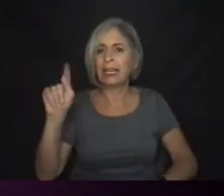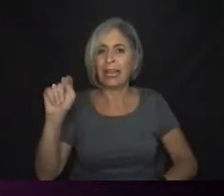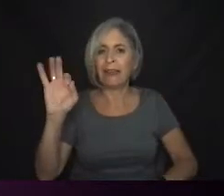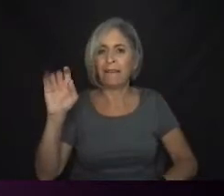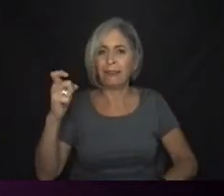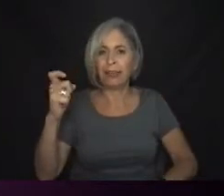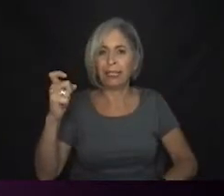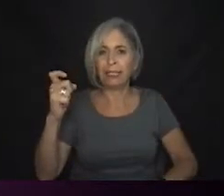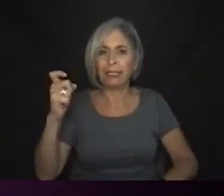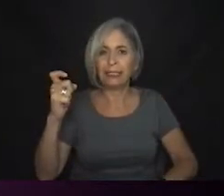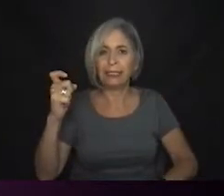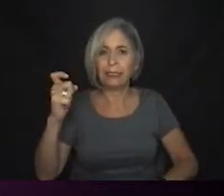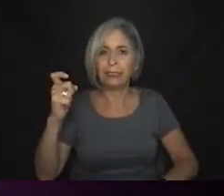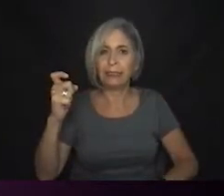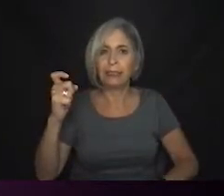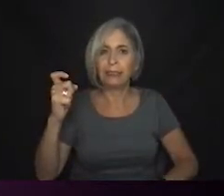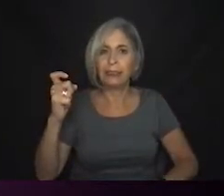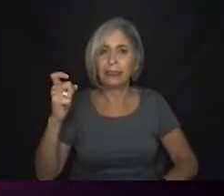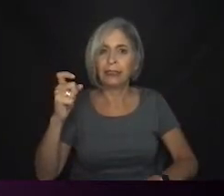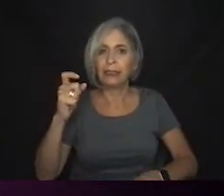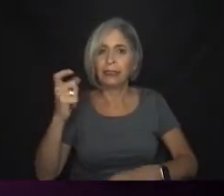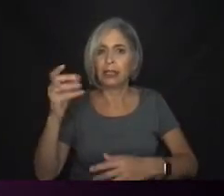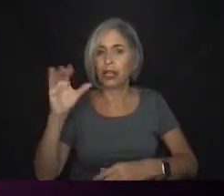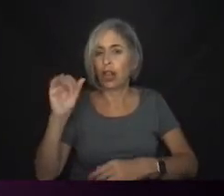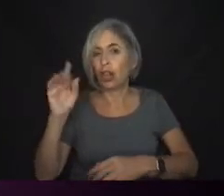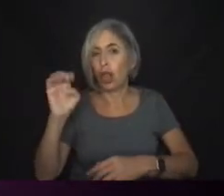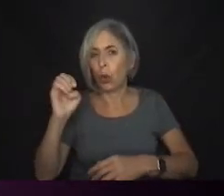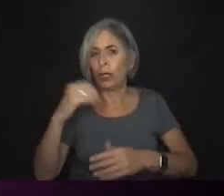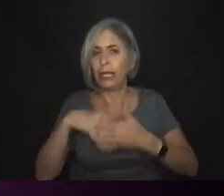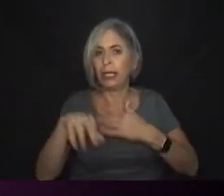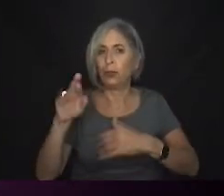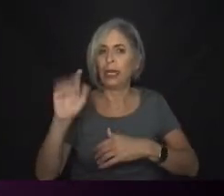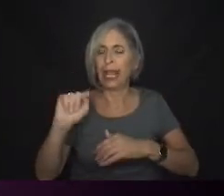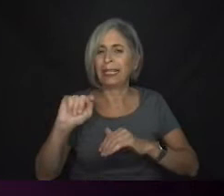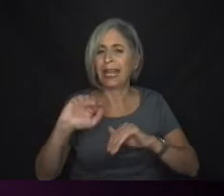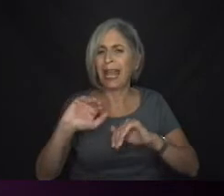And you're doing it in React. So routing, what would you do? How would you go about this?